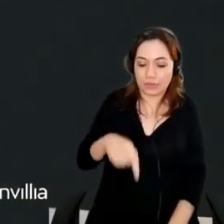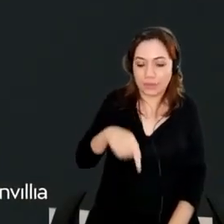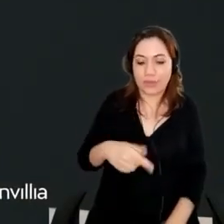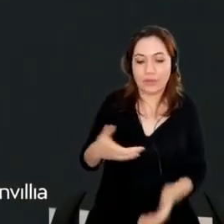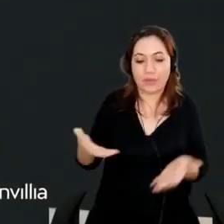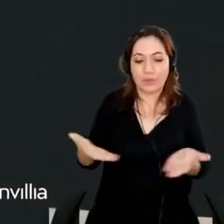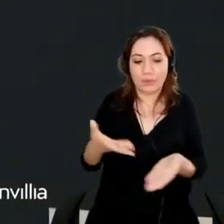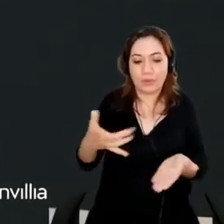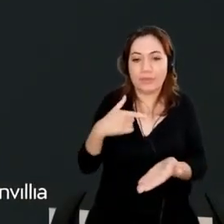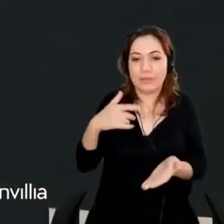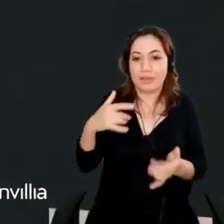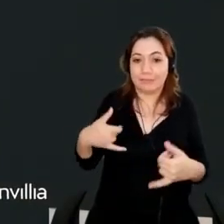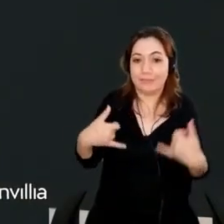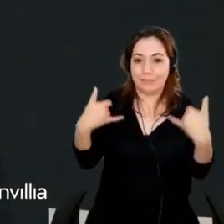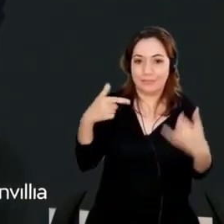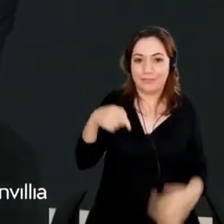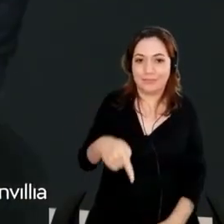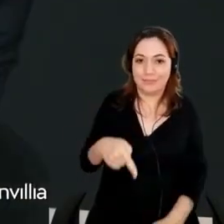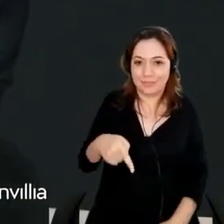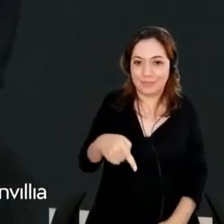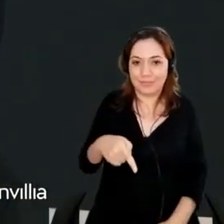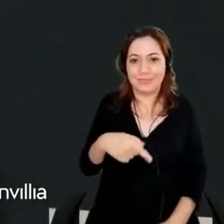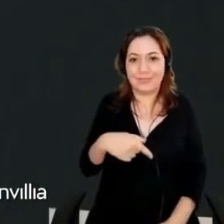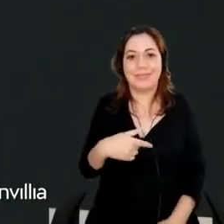who... Oh, man.